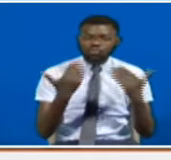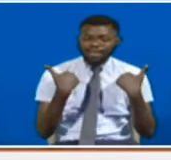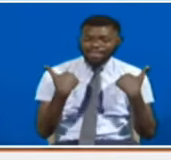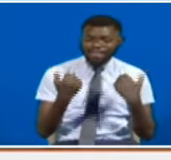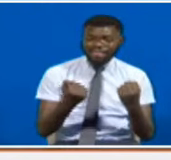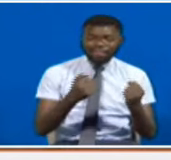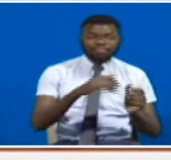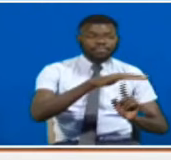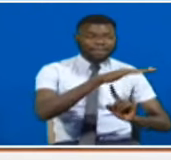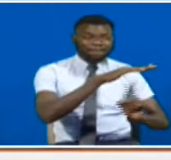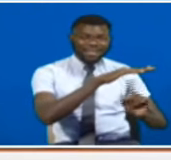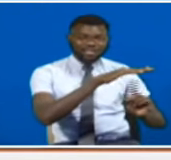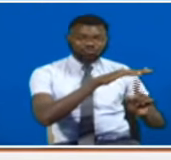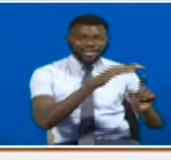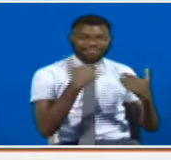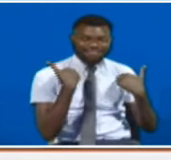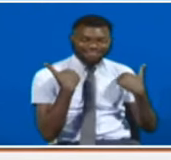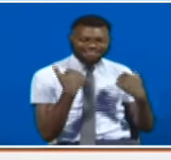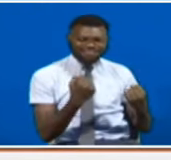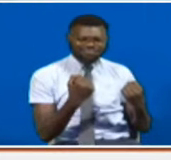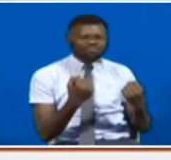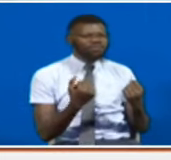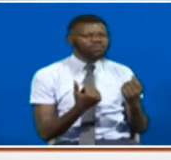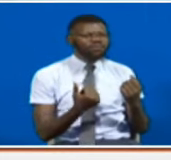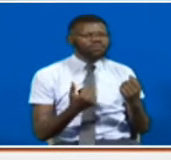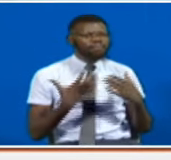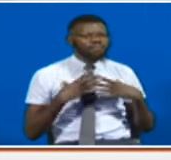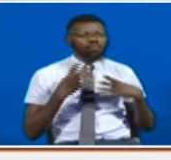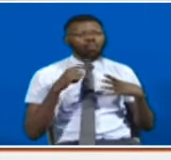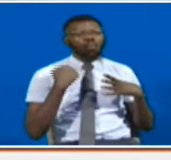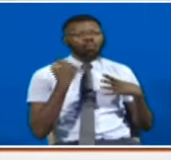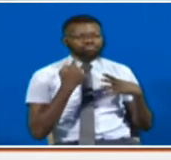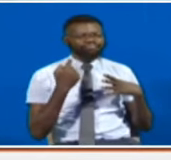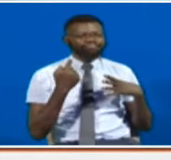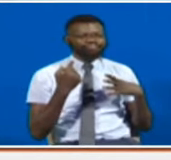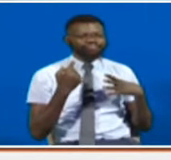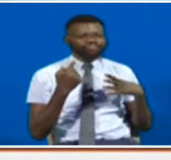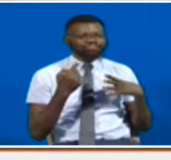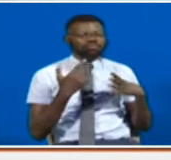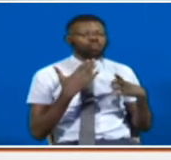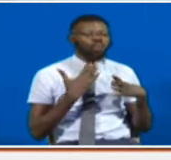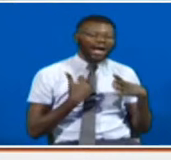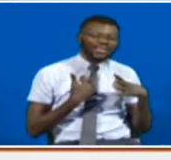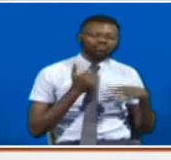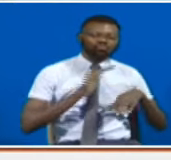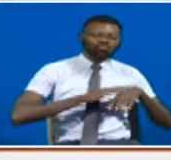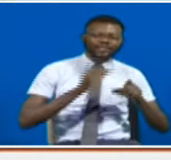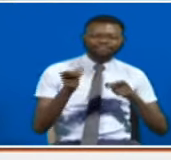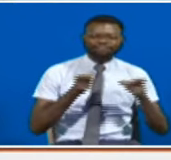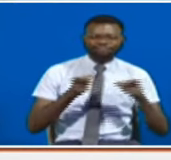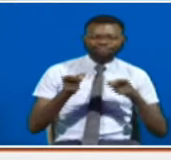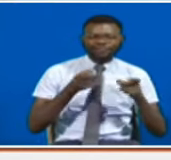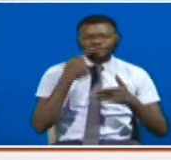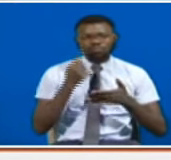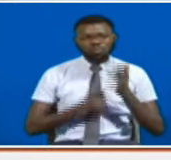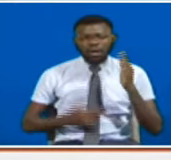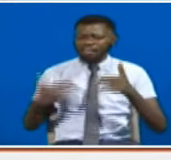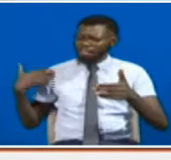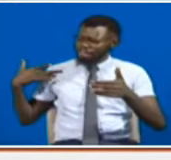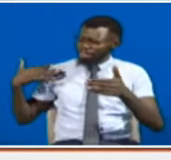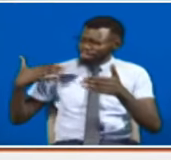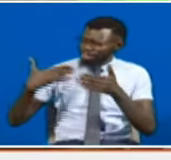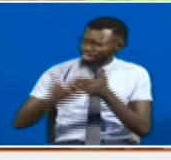mixed reactions. Proponents of good governance have termed the delay in having a substantive office holder for years